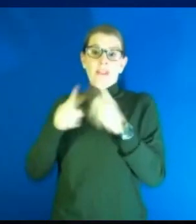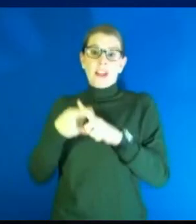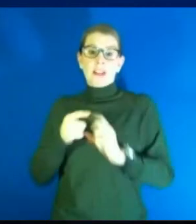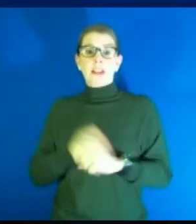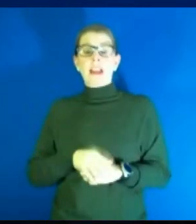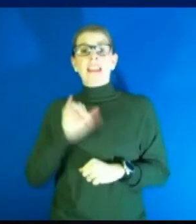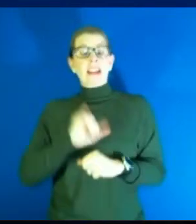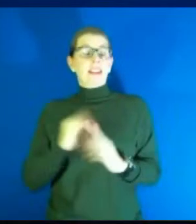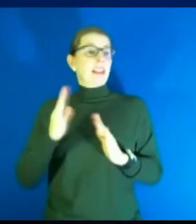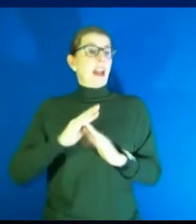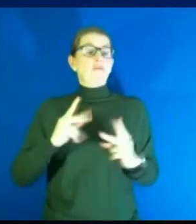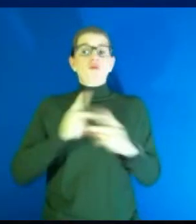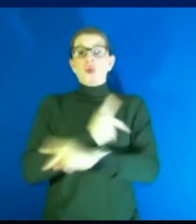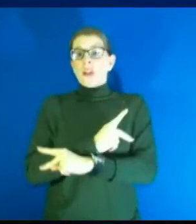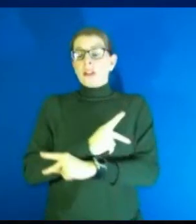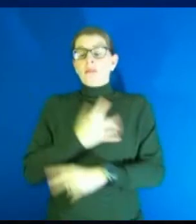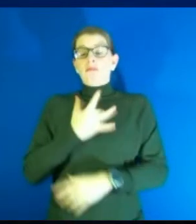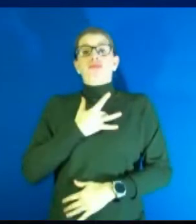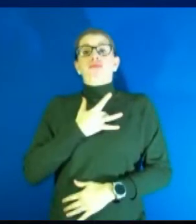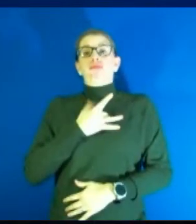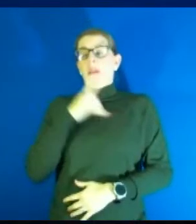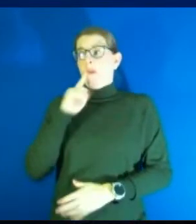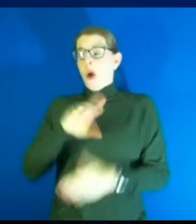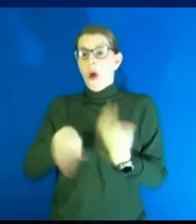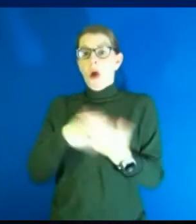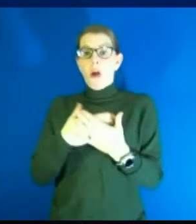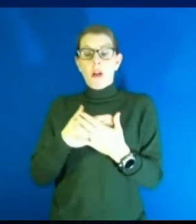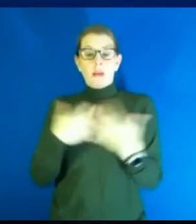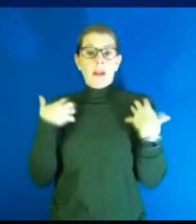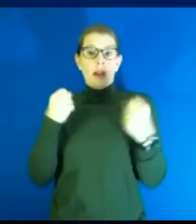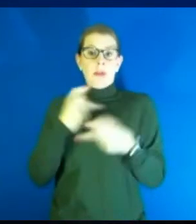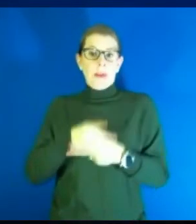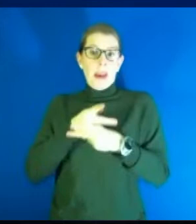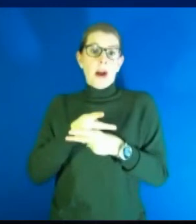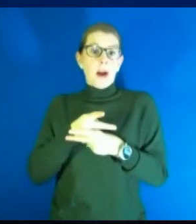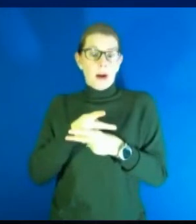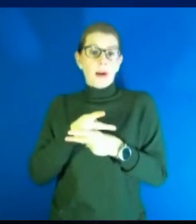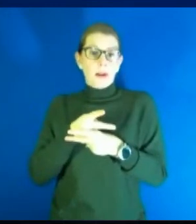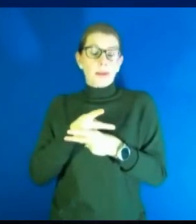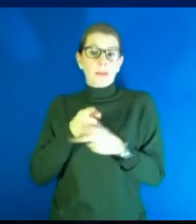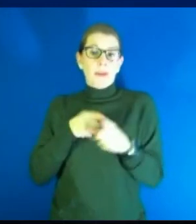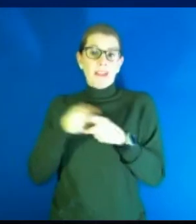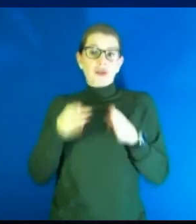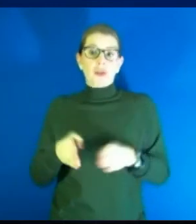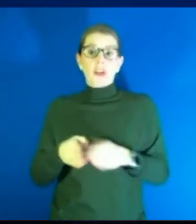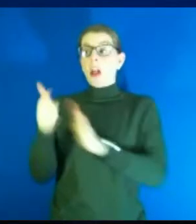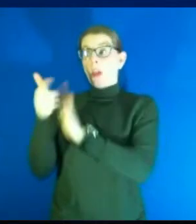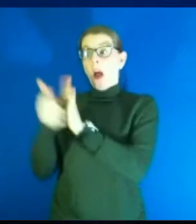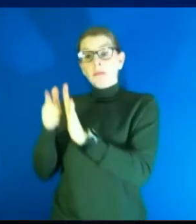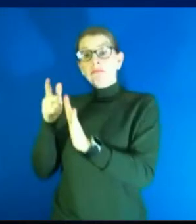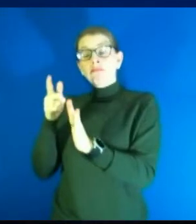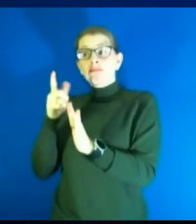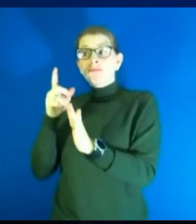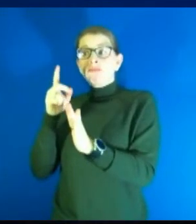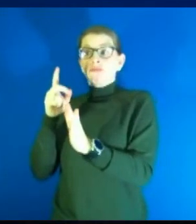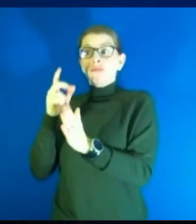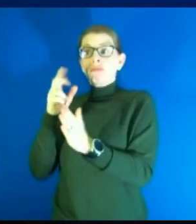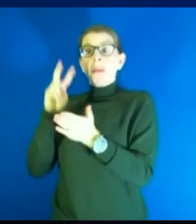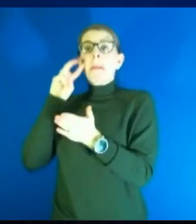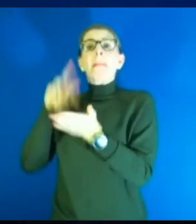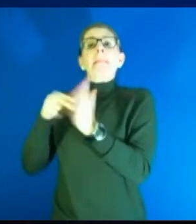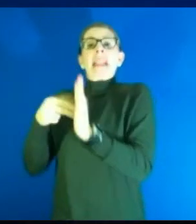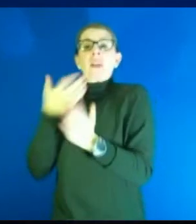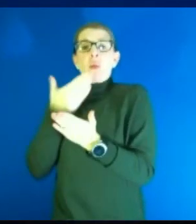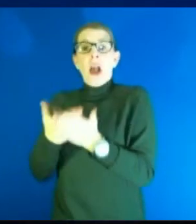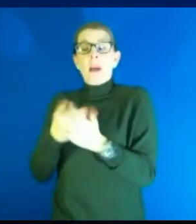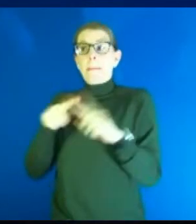healthcare professionals. And so while the intent of the law sounds good, it's hard to know whether or not it's a good idea without looking at